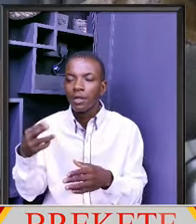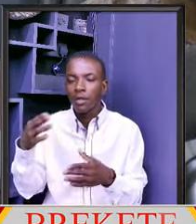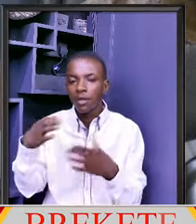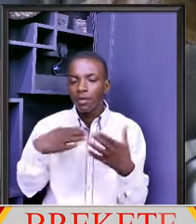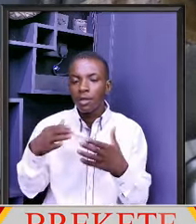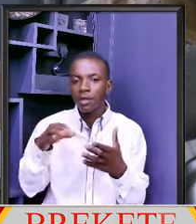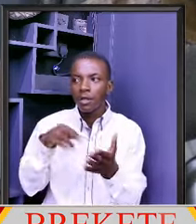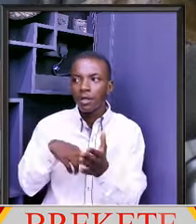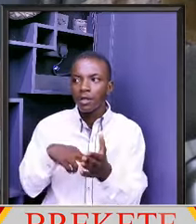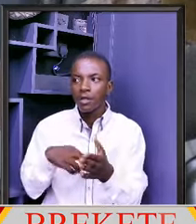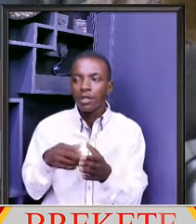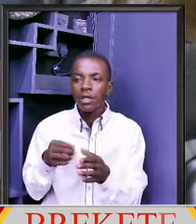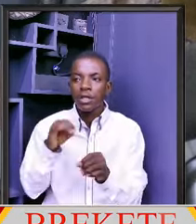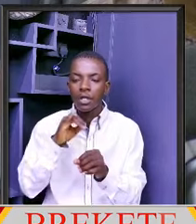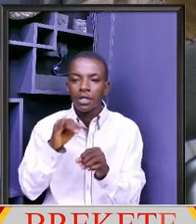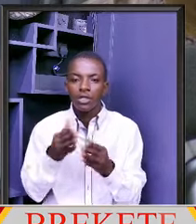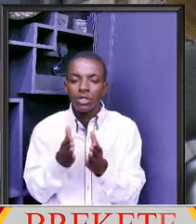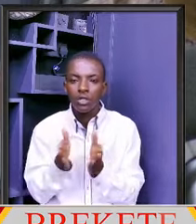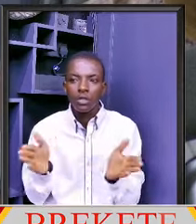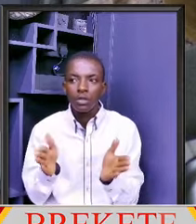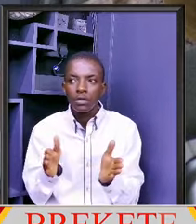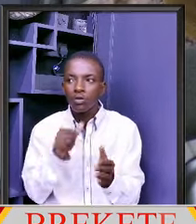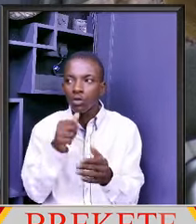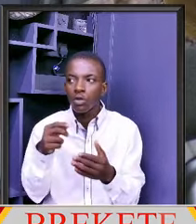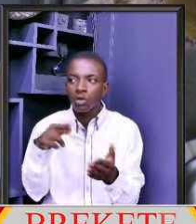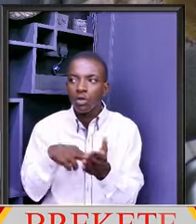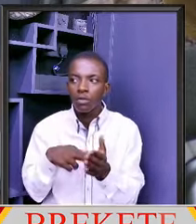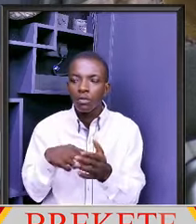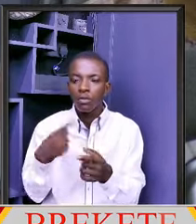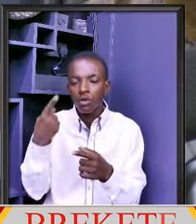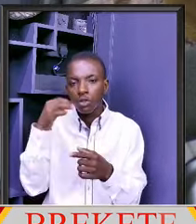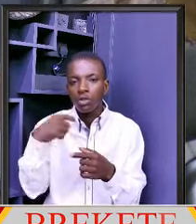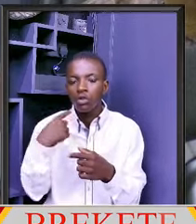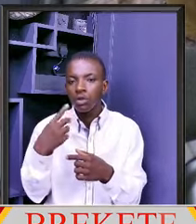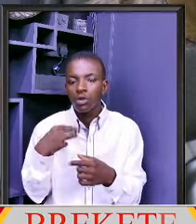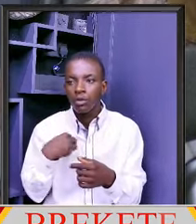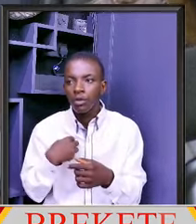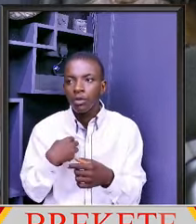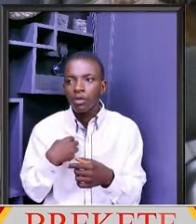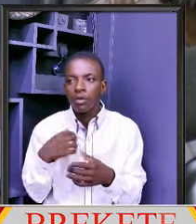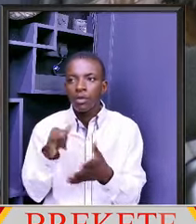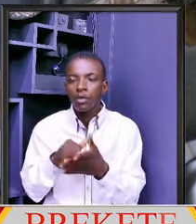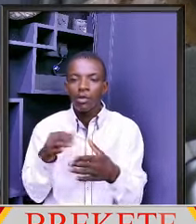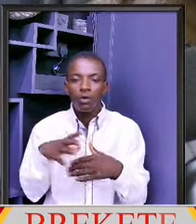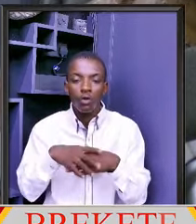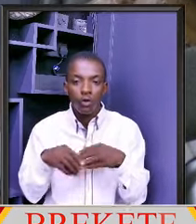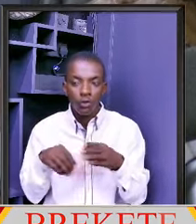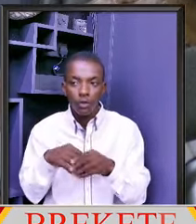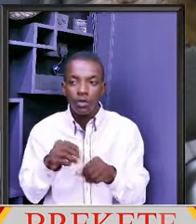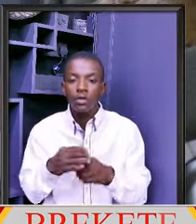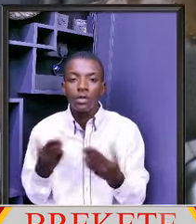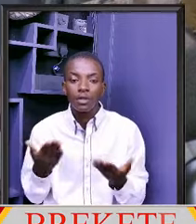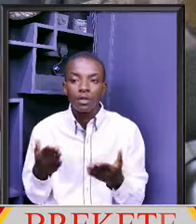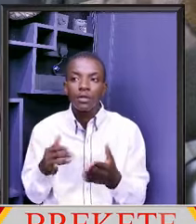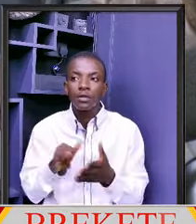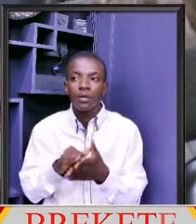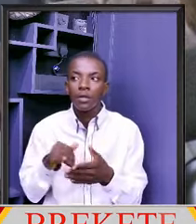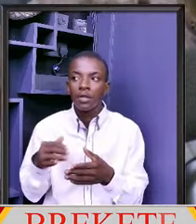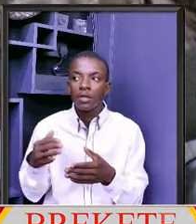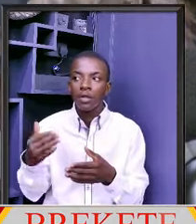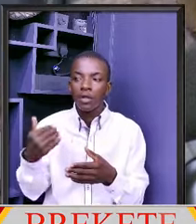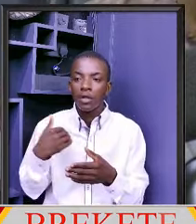reported is general. I'm not reporting him because I've told him. But he has confessed here. Yes. He don't confess, say, him